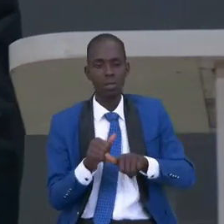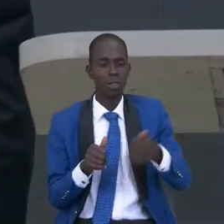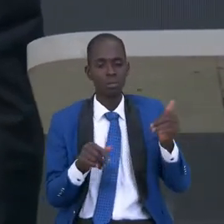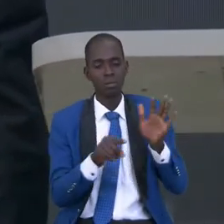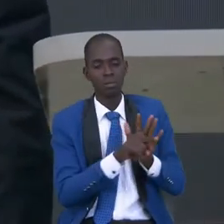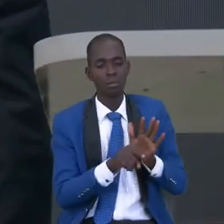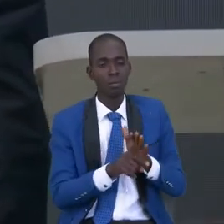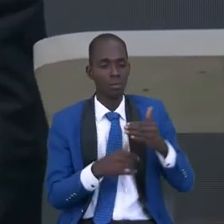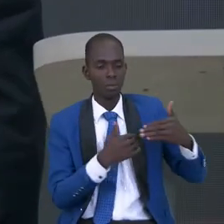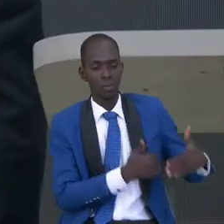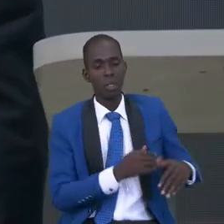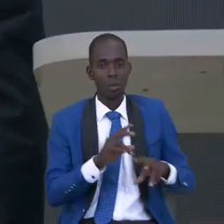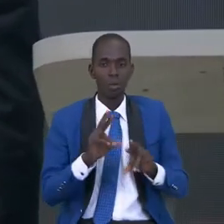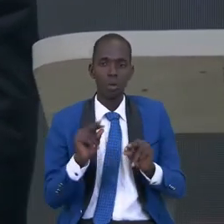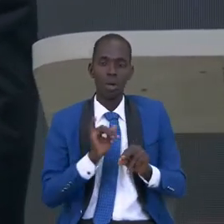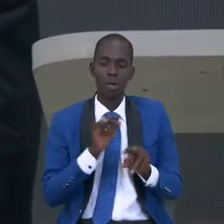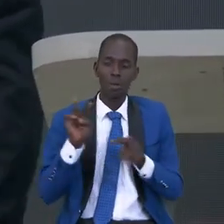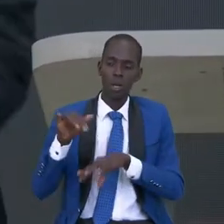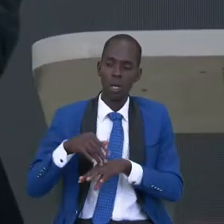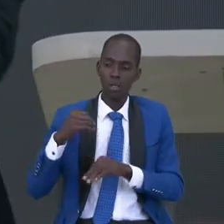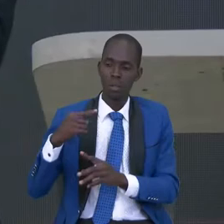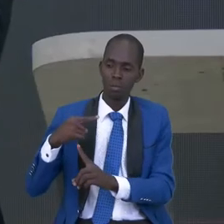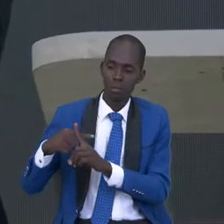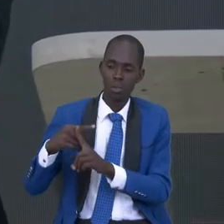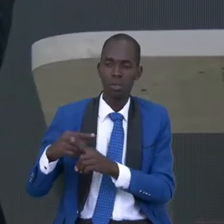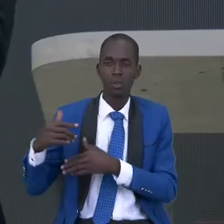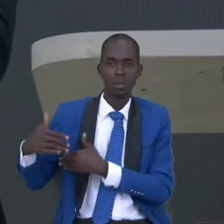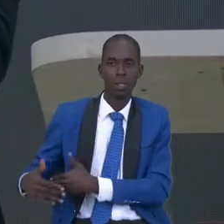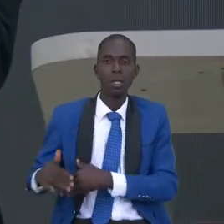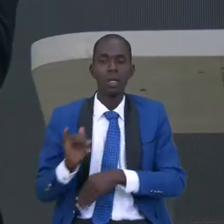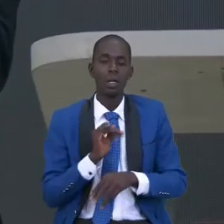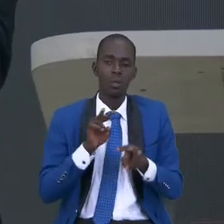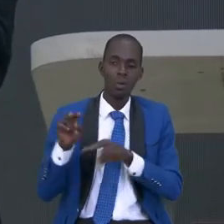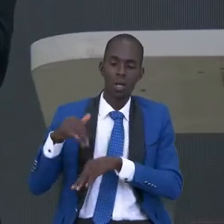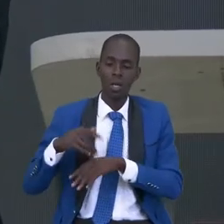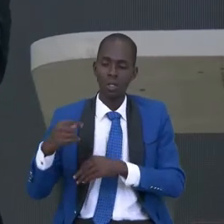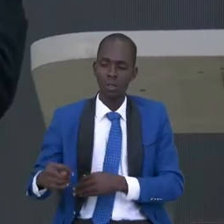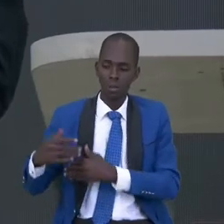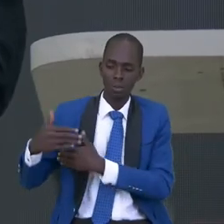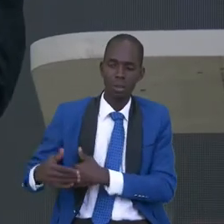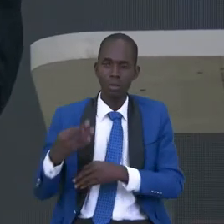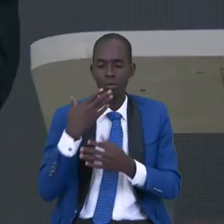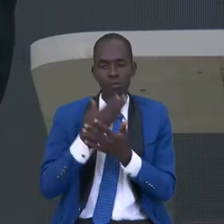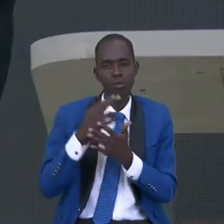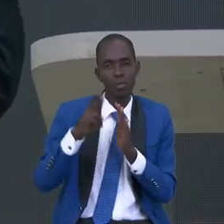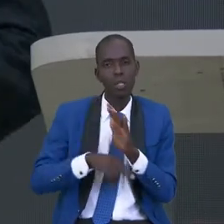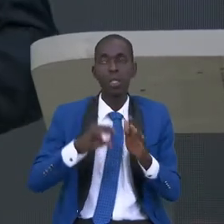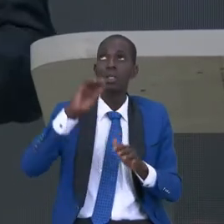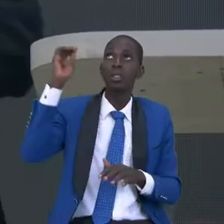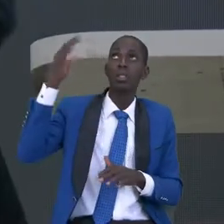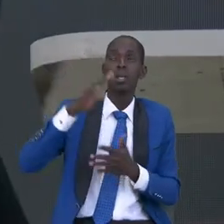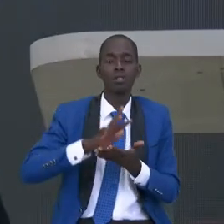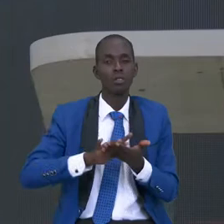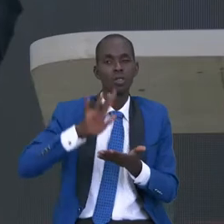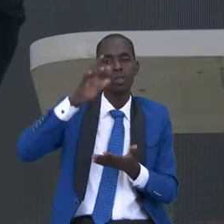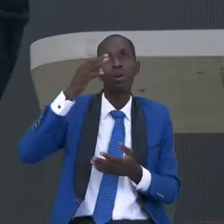look at the positive side. I look at the side of the goodness and the grace and the glory of God.